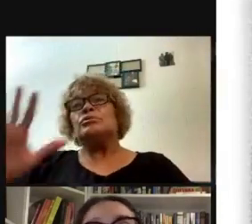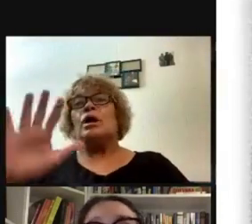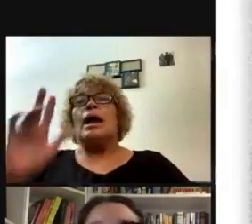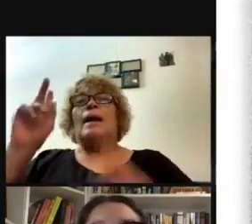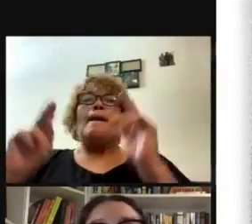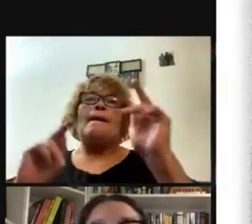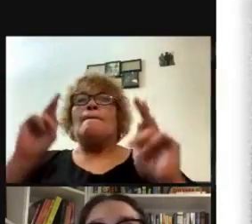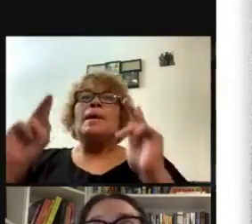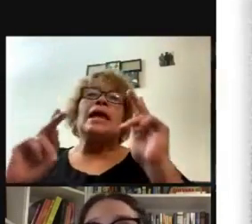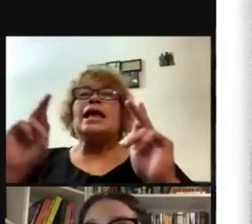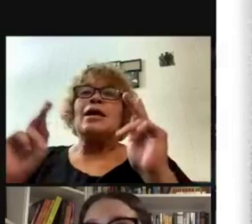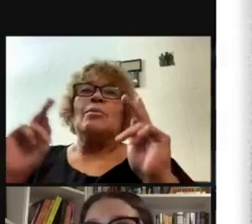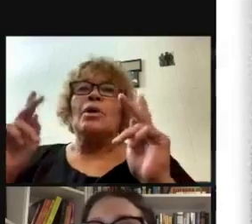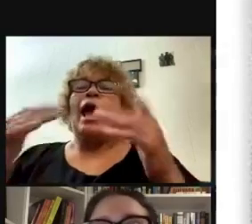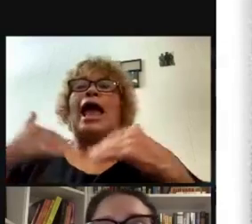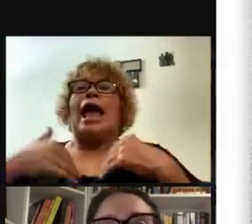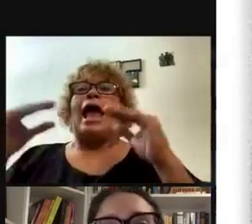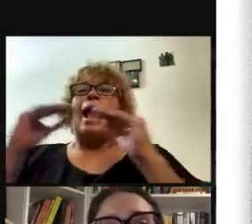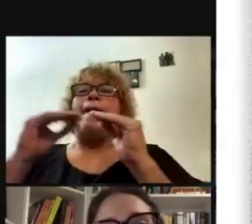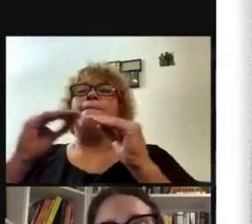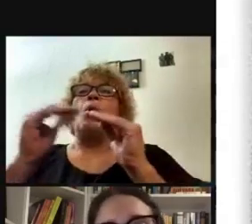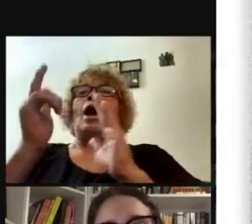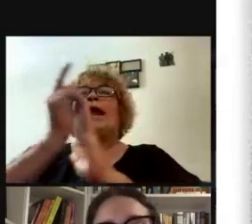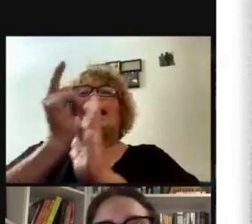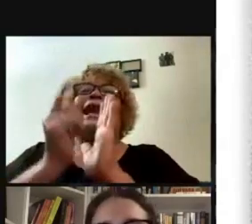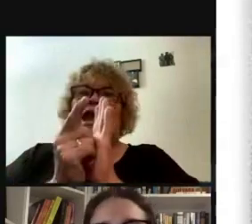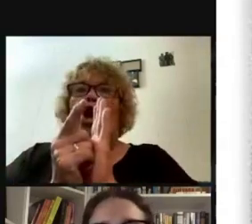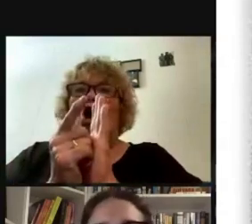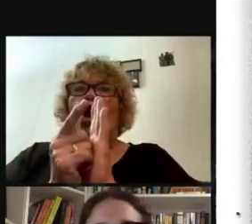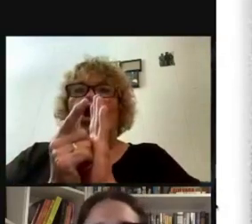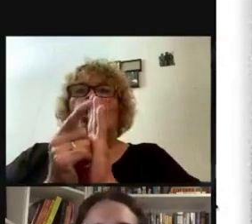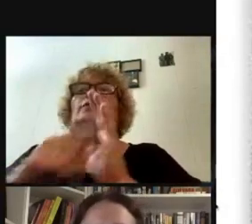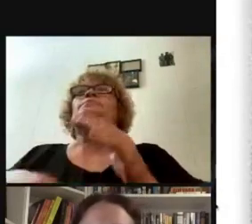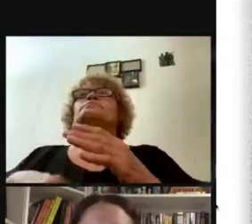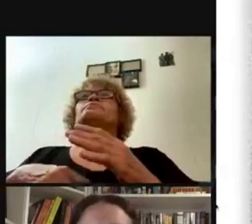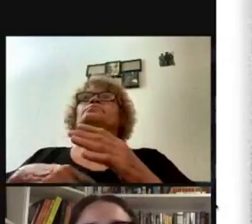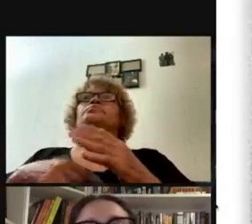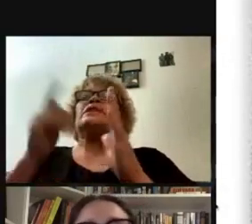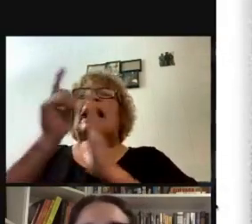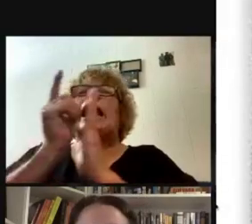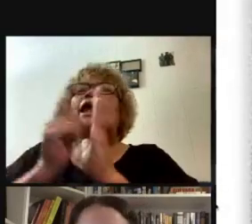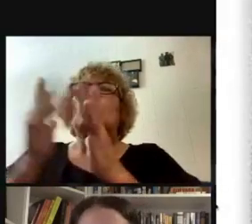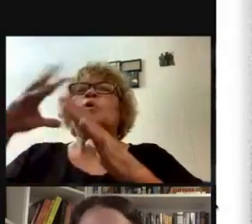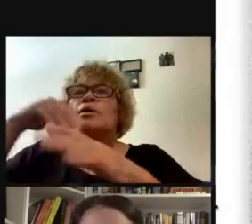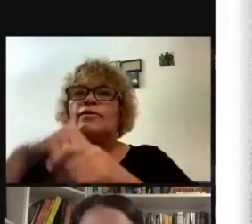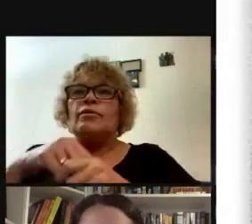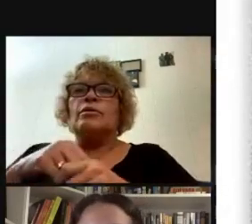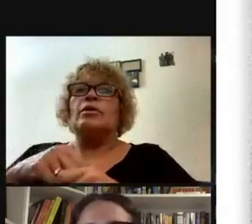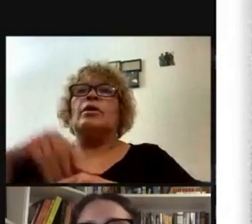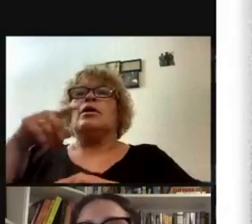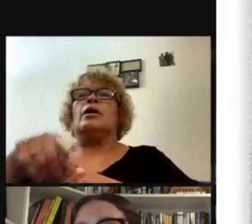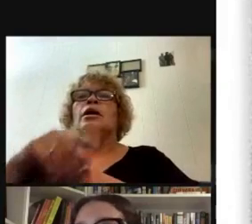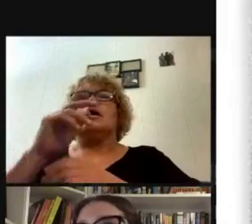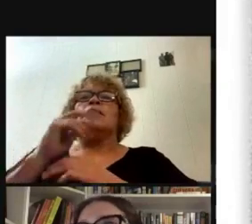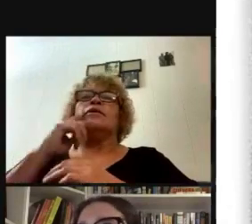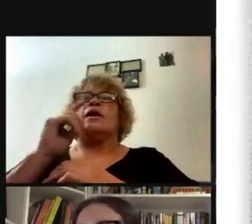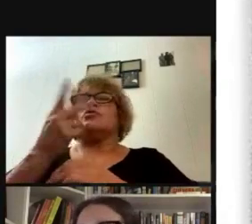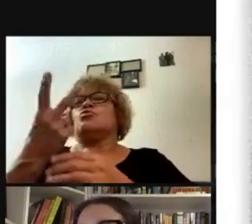folks wind up bringing more legal suits. So one of them includes the Madrigal versus Killigan case